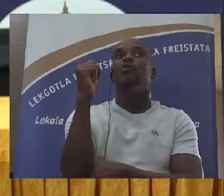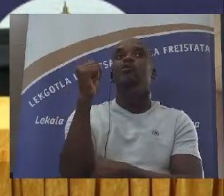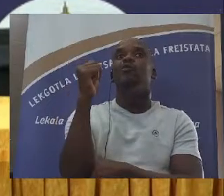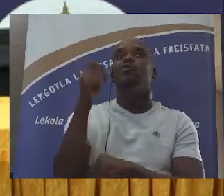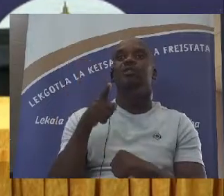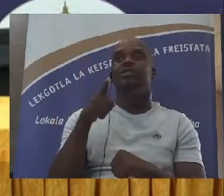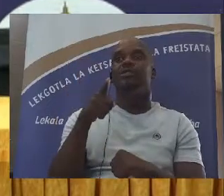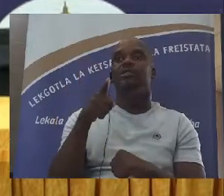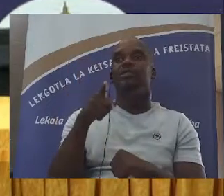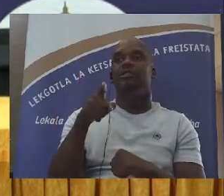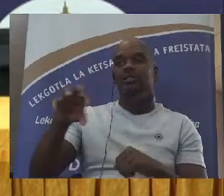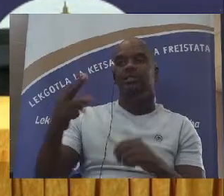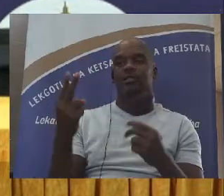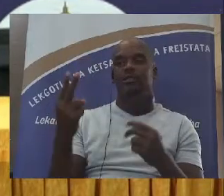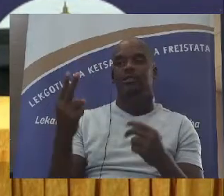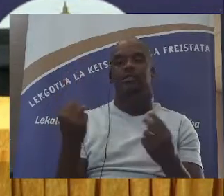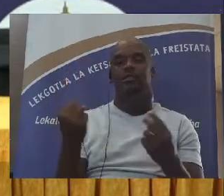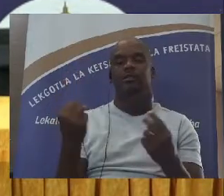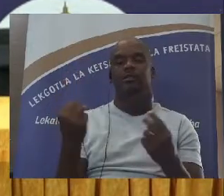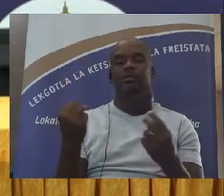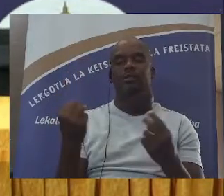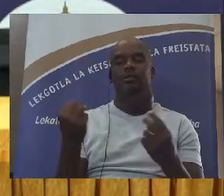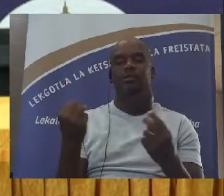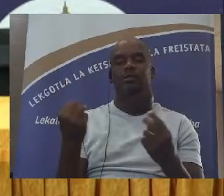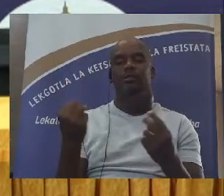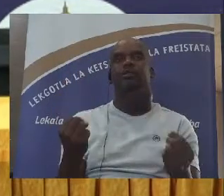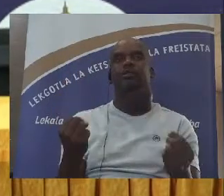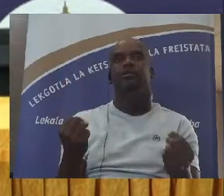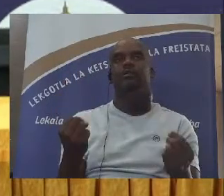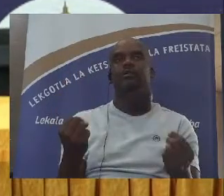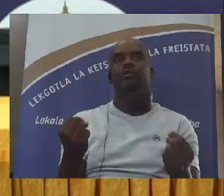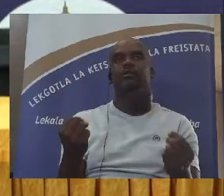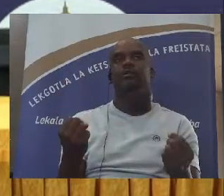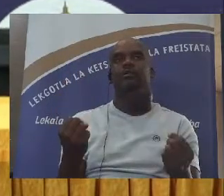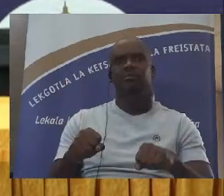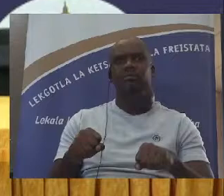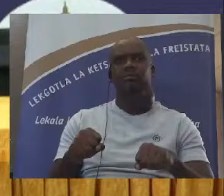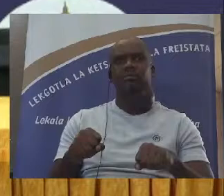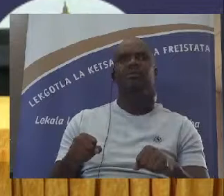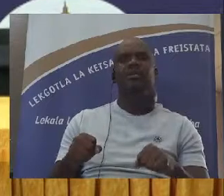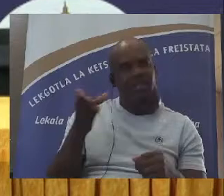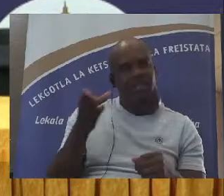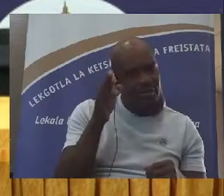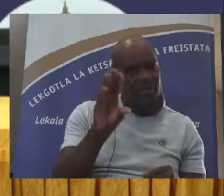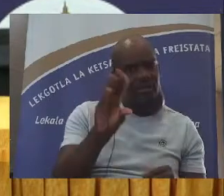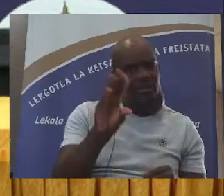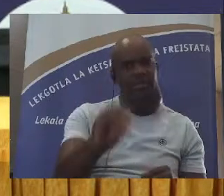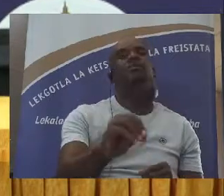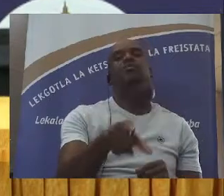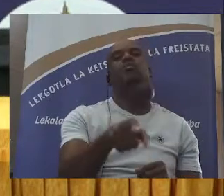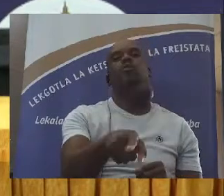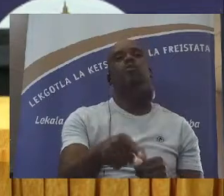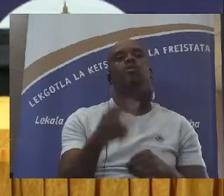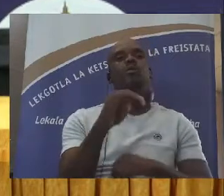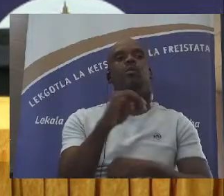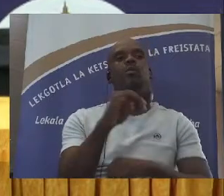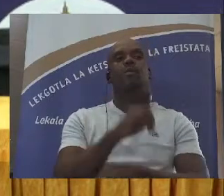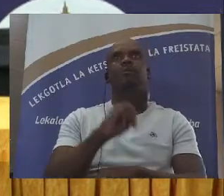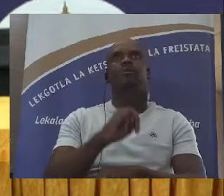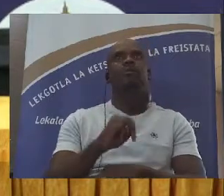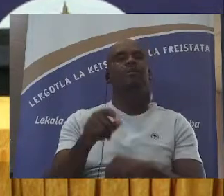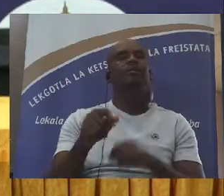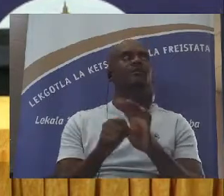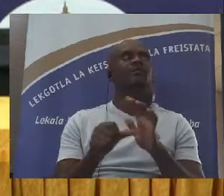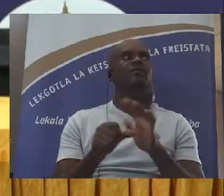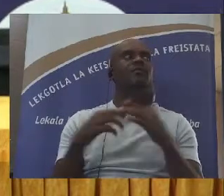at the level of the municipality. That thing must be at the level And if it